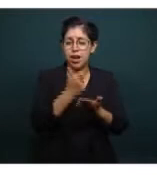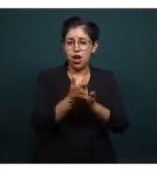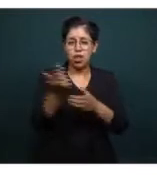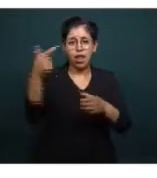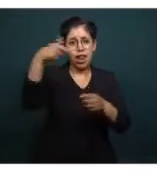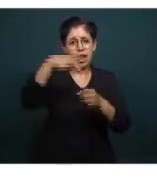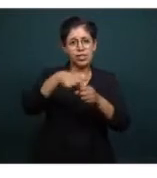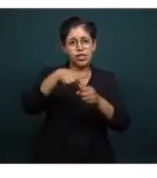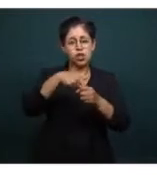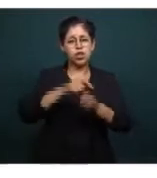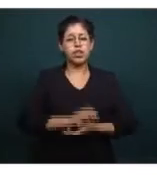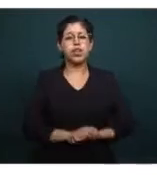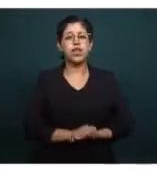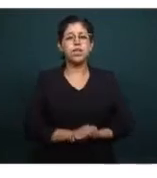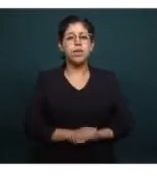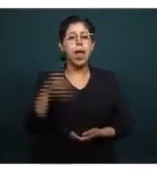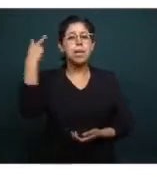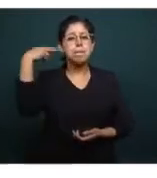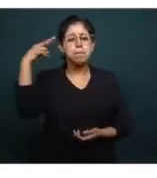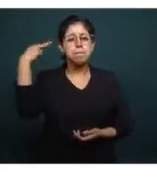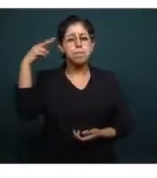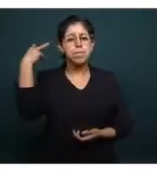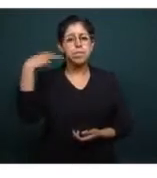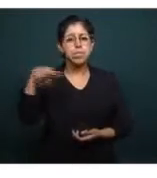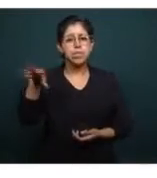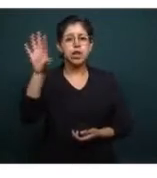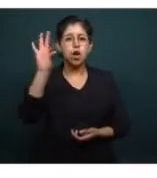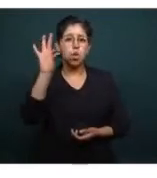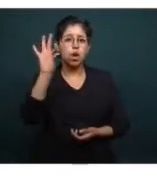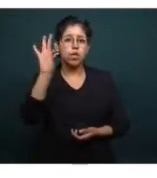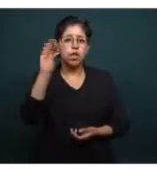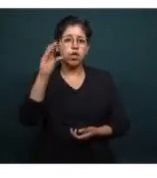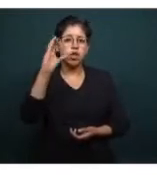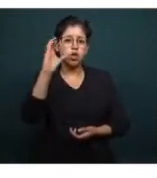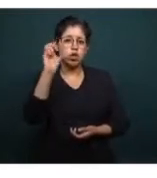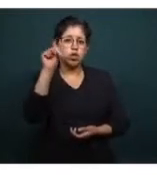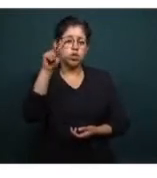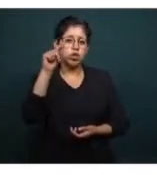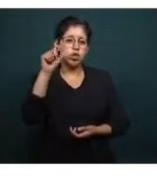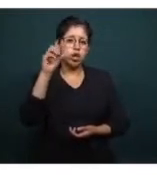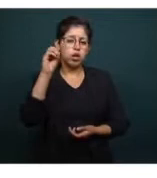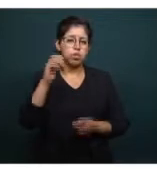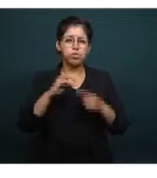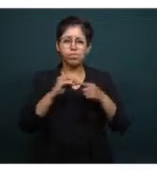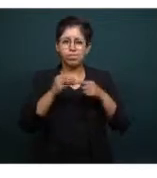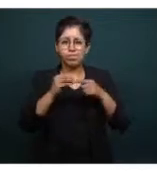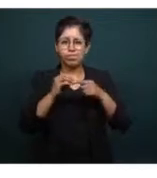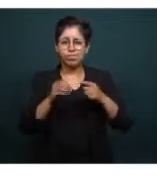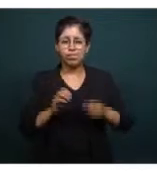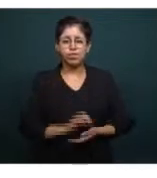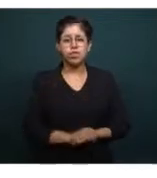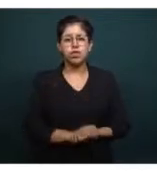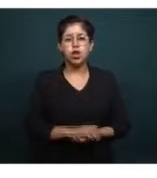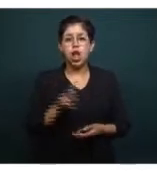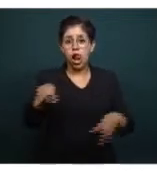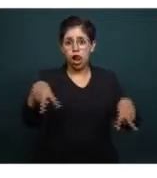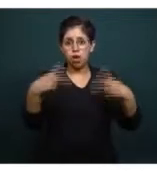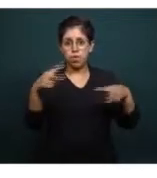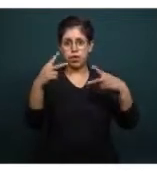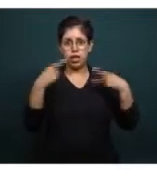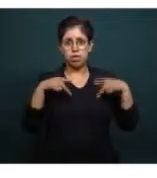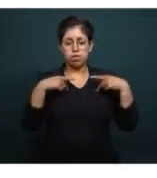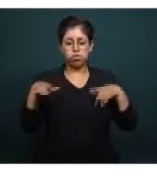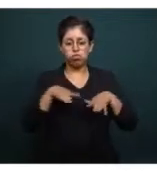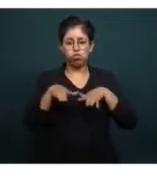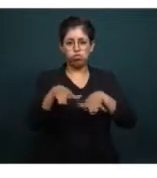And then it Uruapan, must be the Veracruz premium. a 42 centavos So por litro de margen, un precio al so there's a público margin of de 42